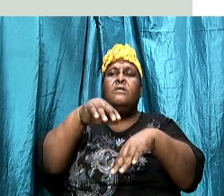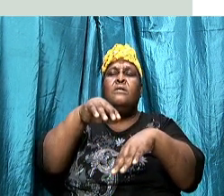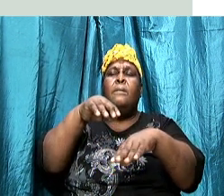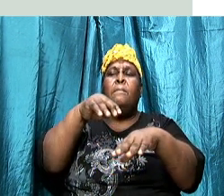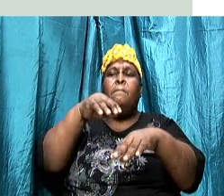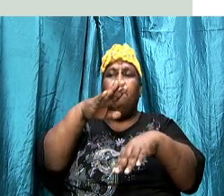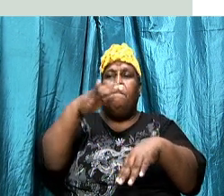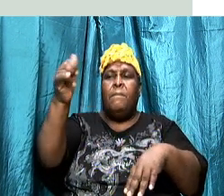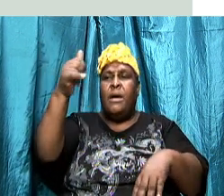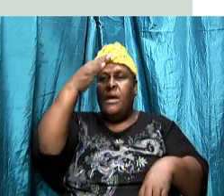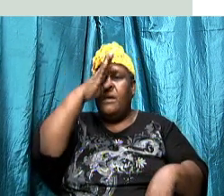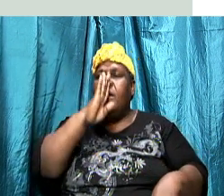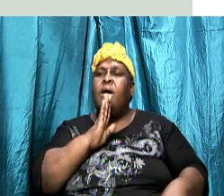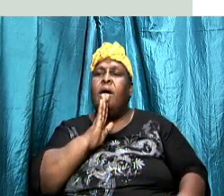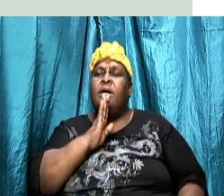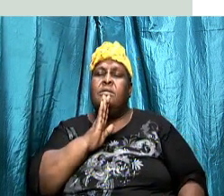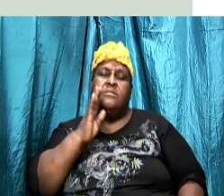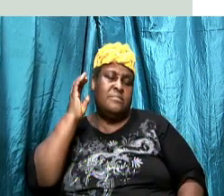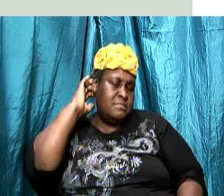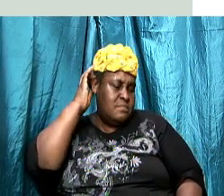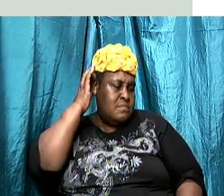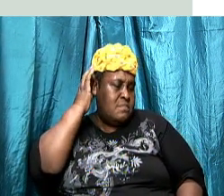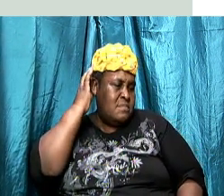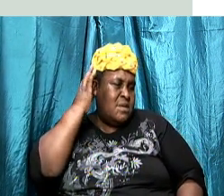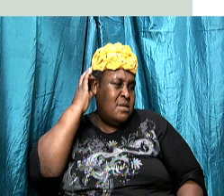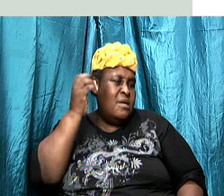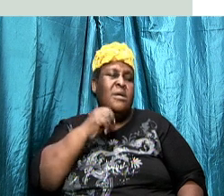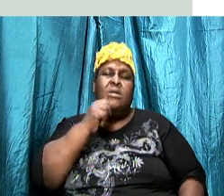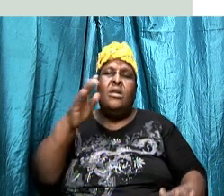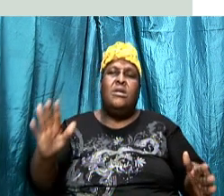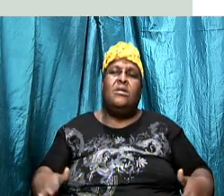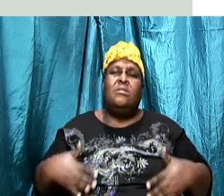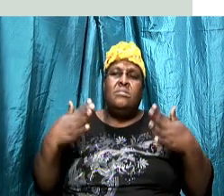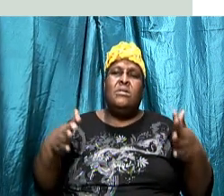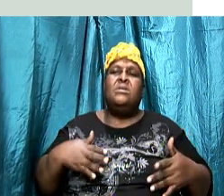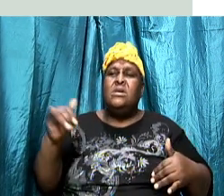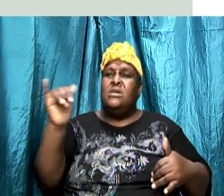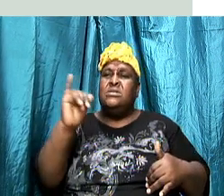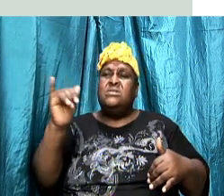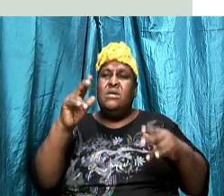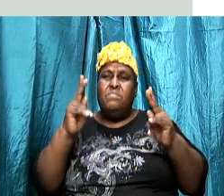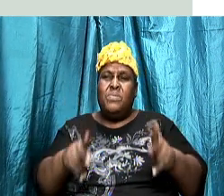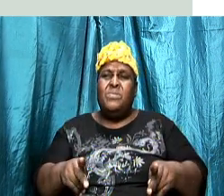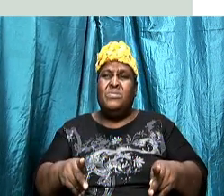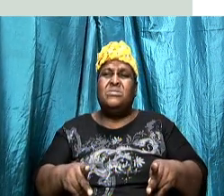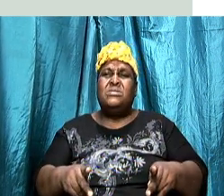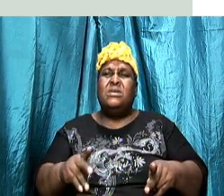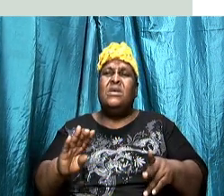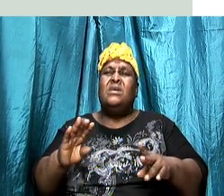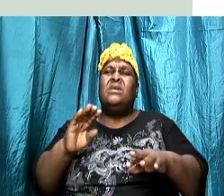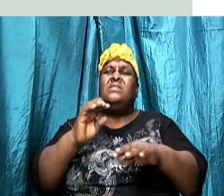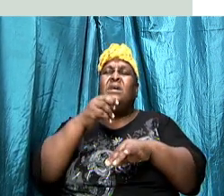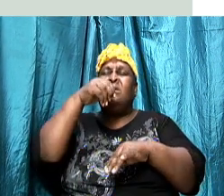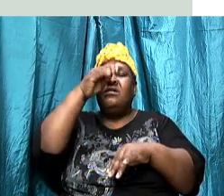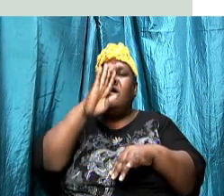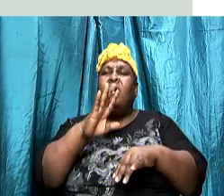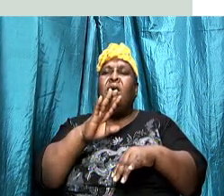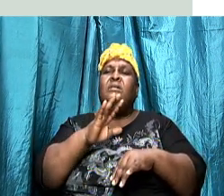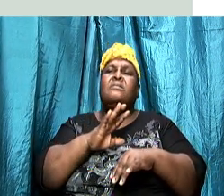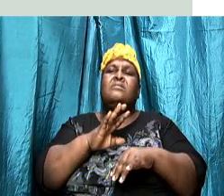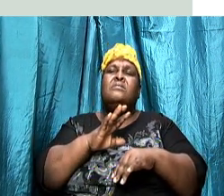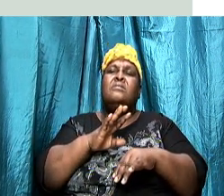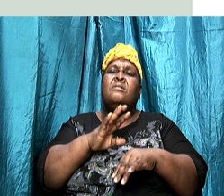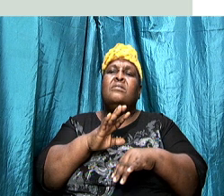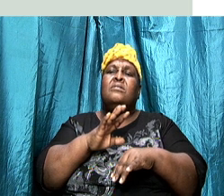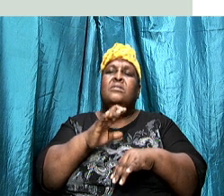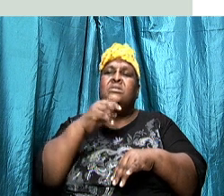same person. It is not encouraged that the same person that gives the message in tongue should be the same